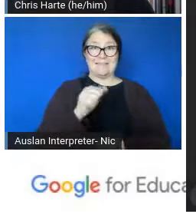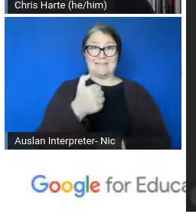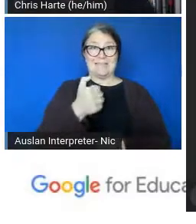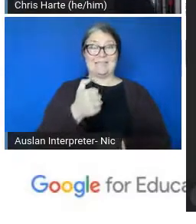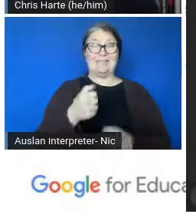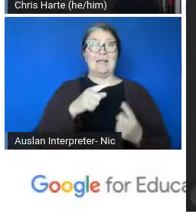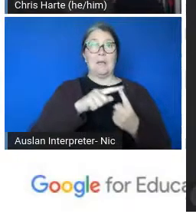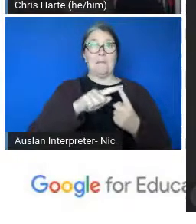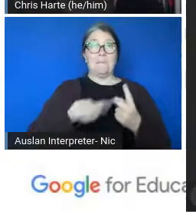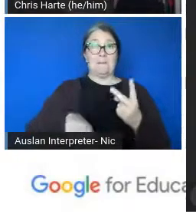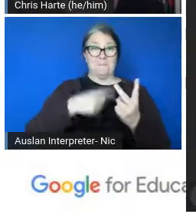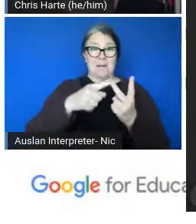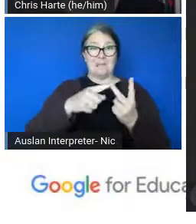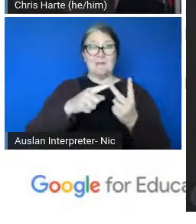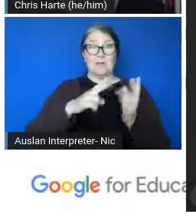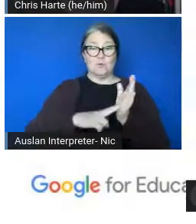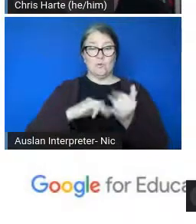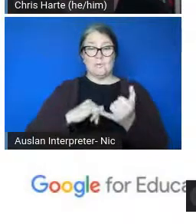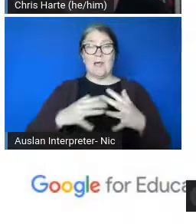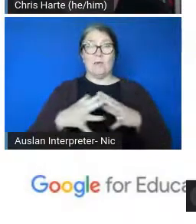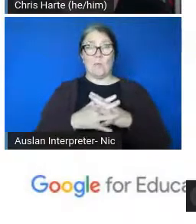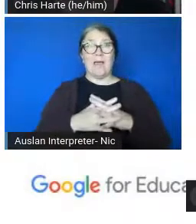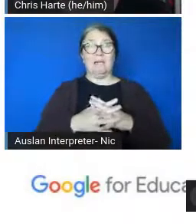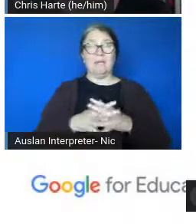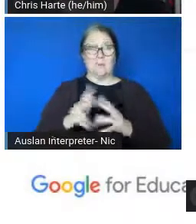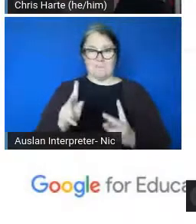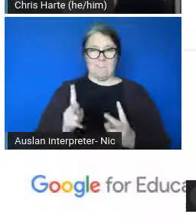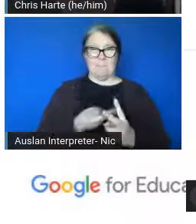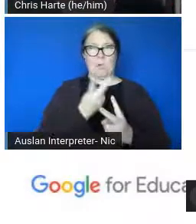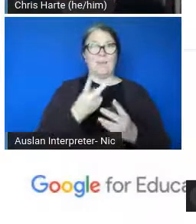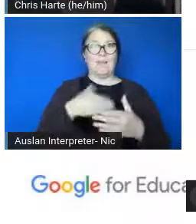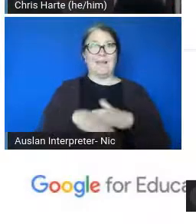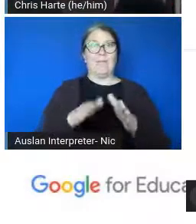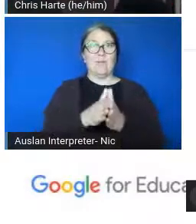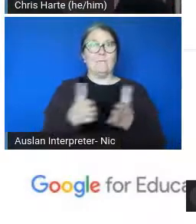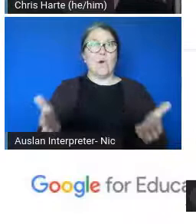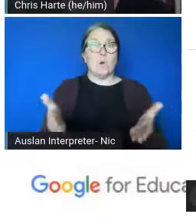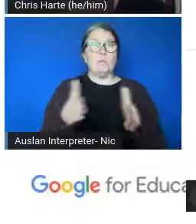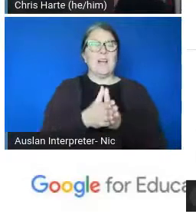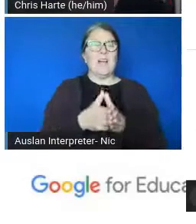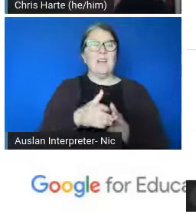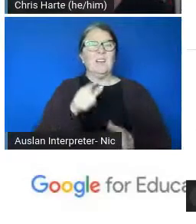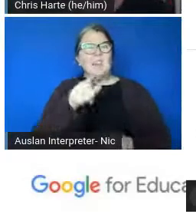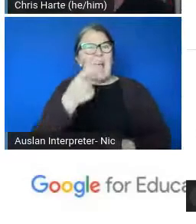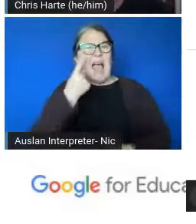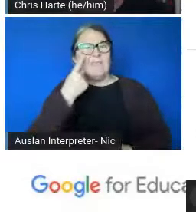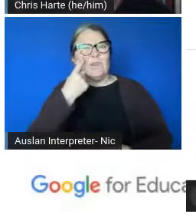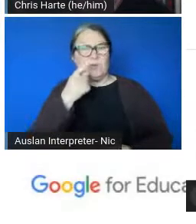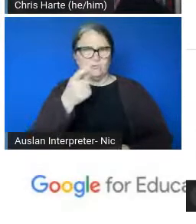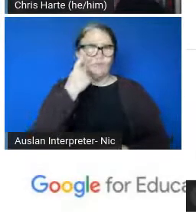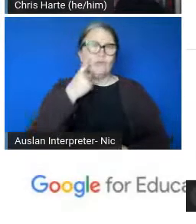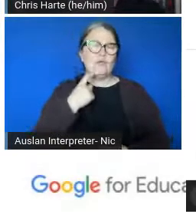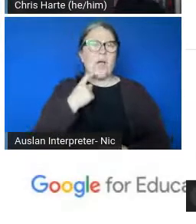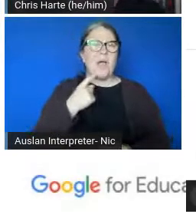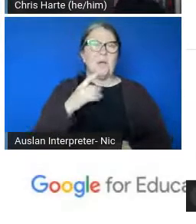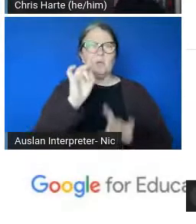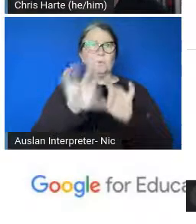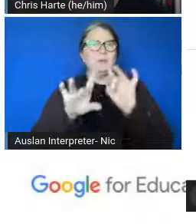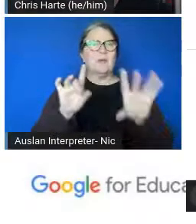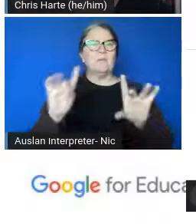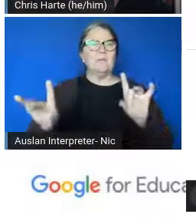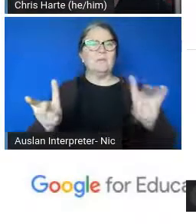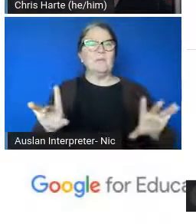as well. In that folder. So please feel free to have a look and have a go at these. I